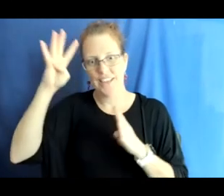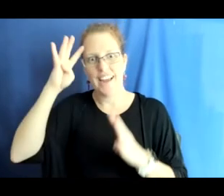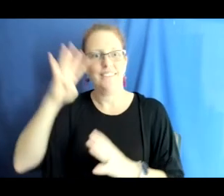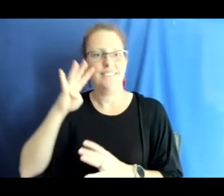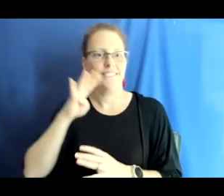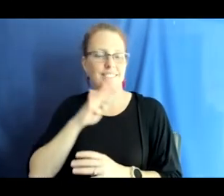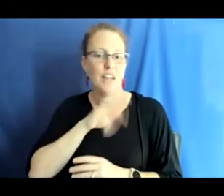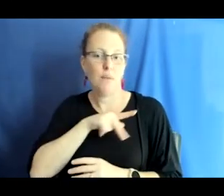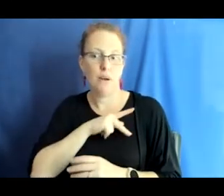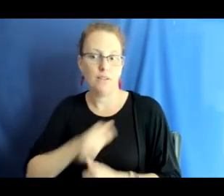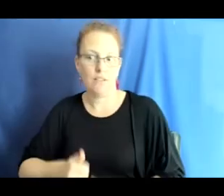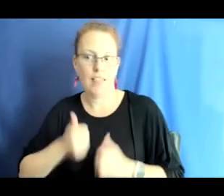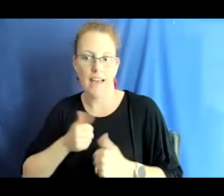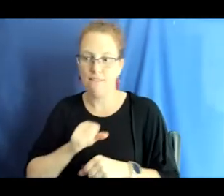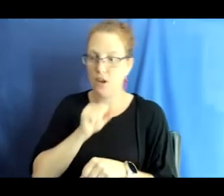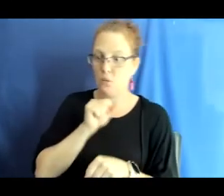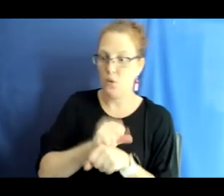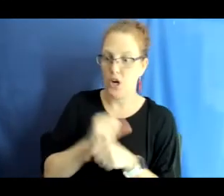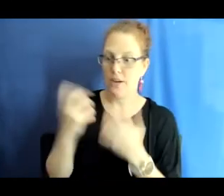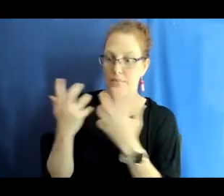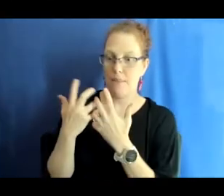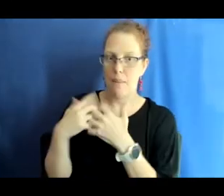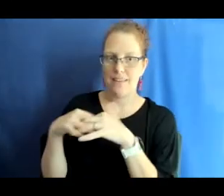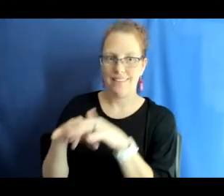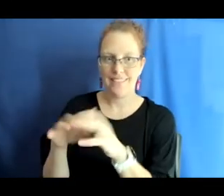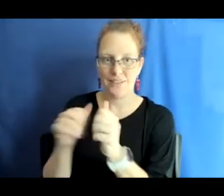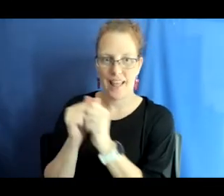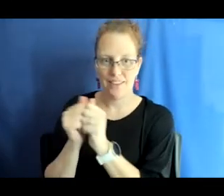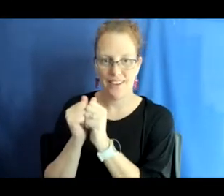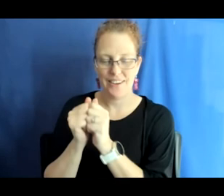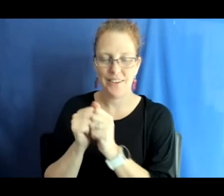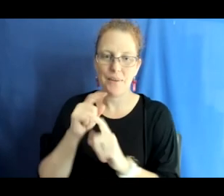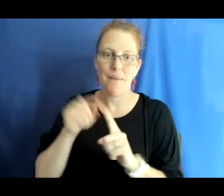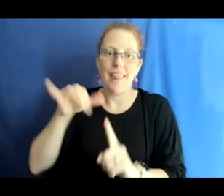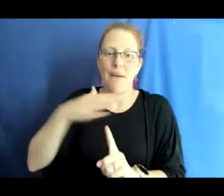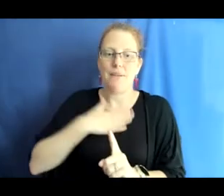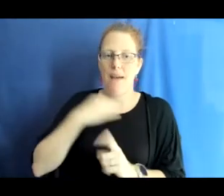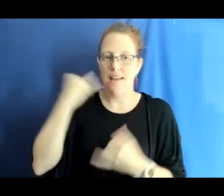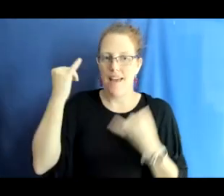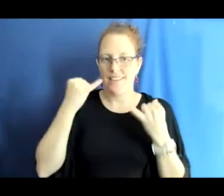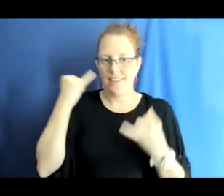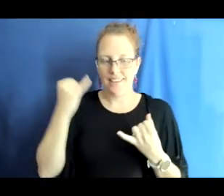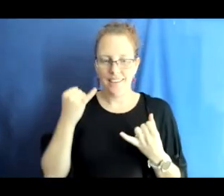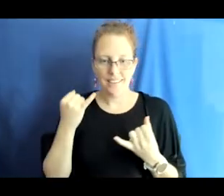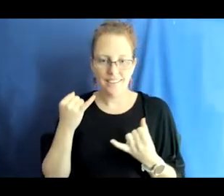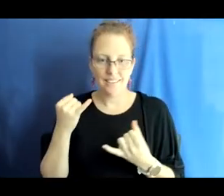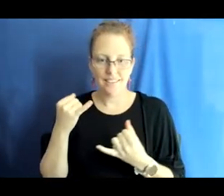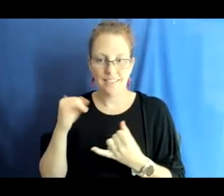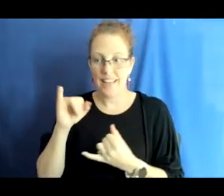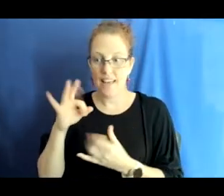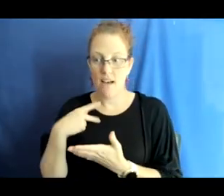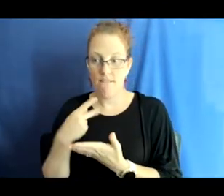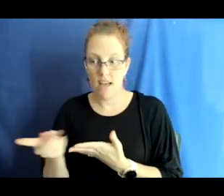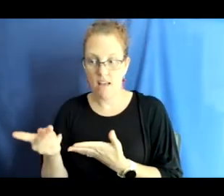work, speaking perhaps. But that's the idea. That was my idea. sort of the idea that I could fail and it could still be